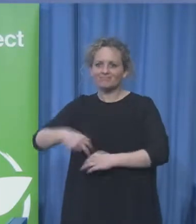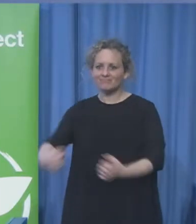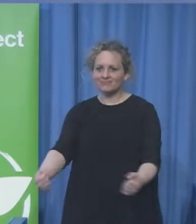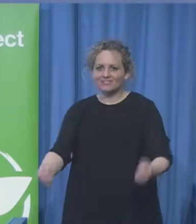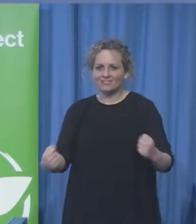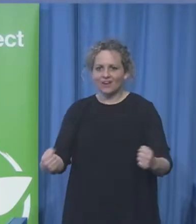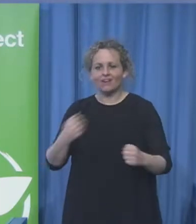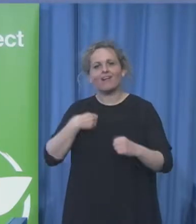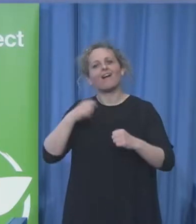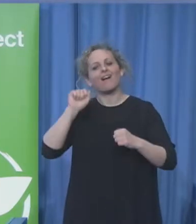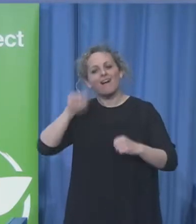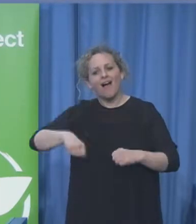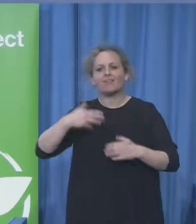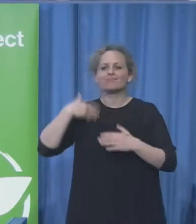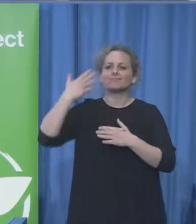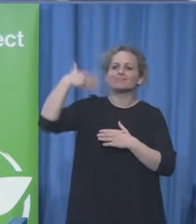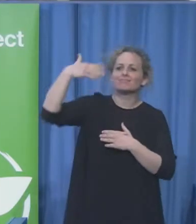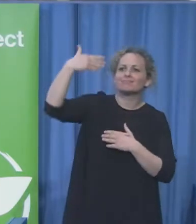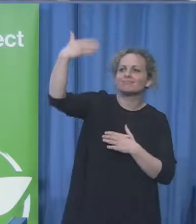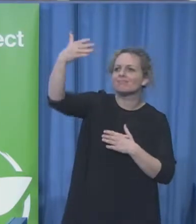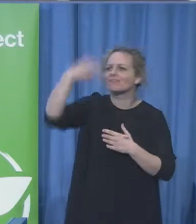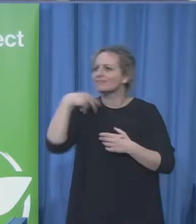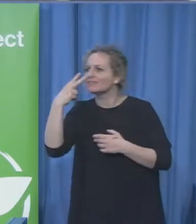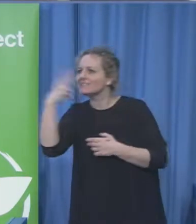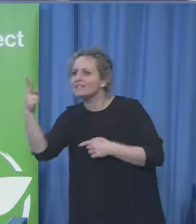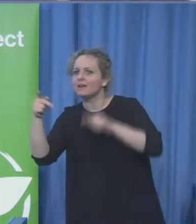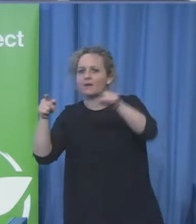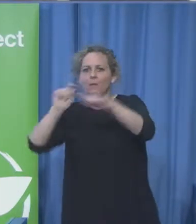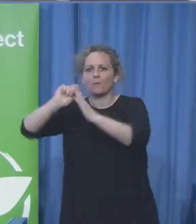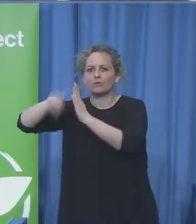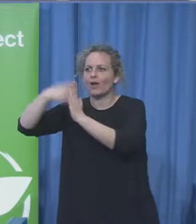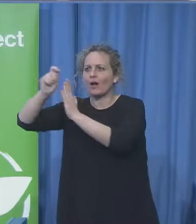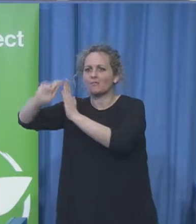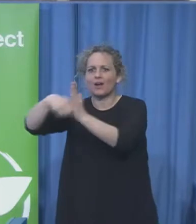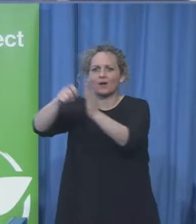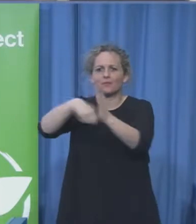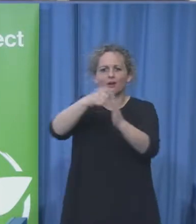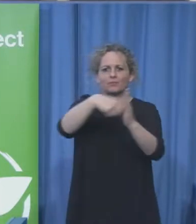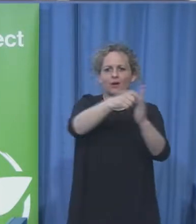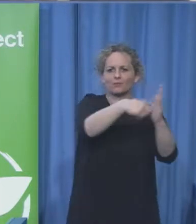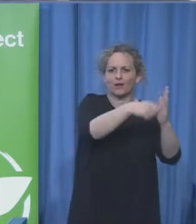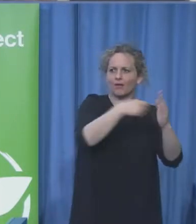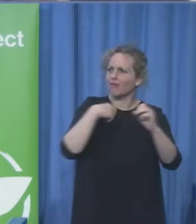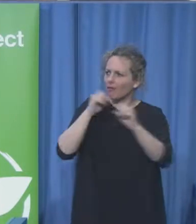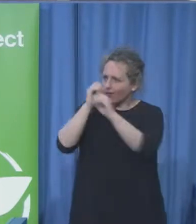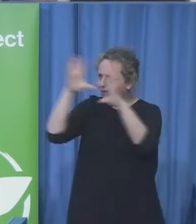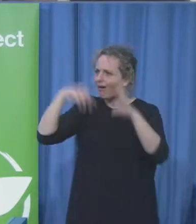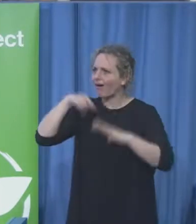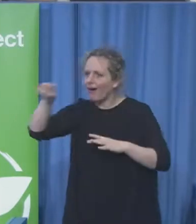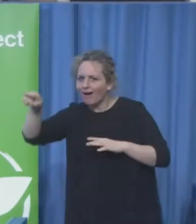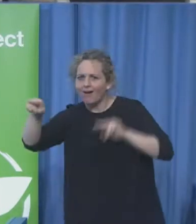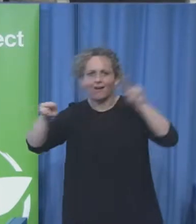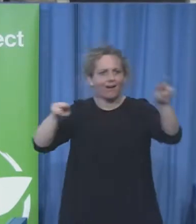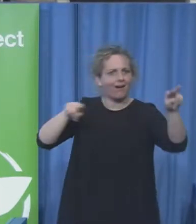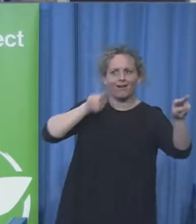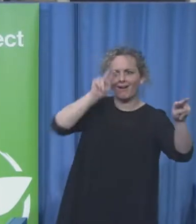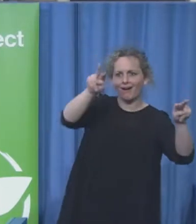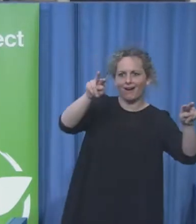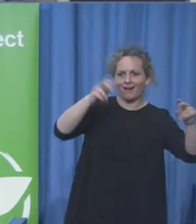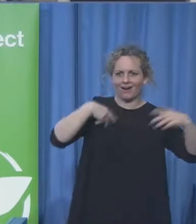these absolutely great projects that are happening around the world to the policy. So